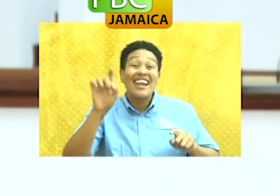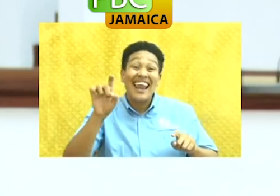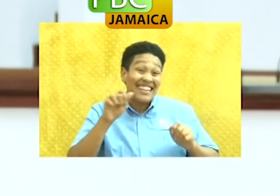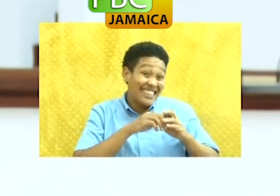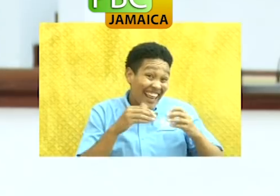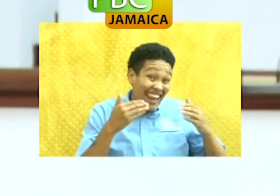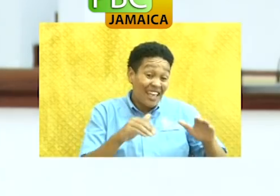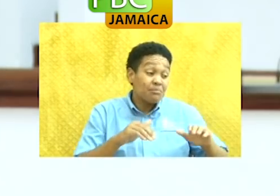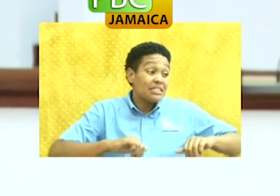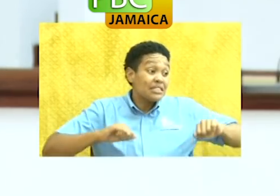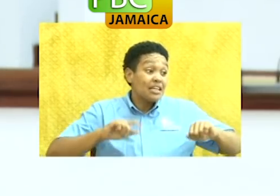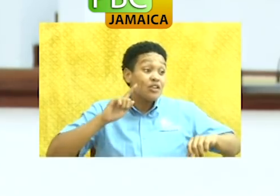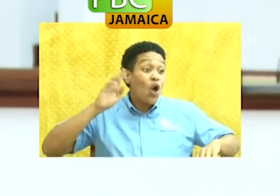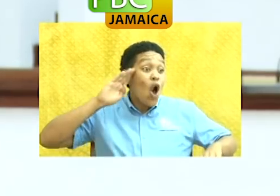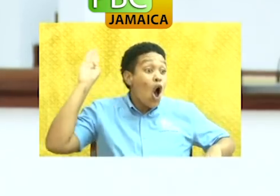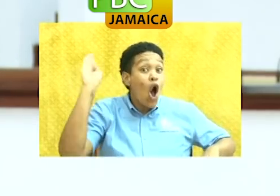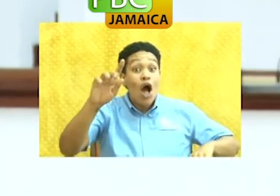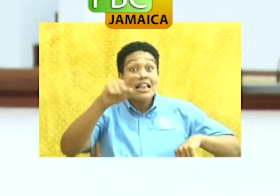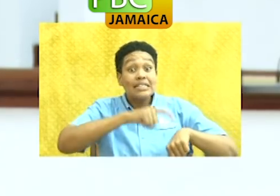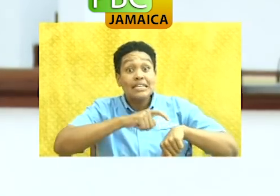to allocate all their time